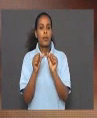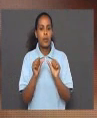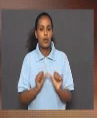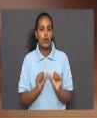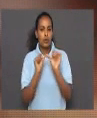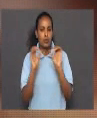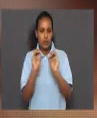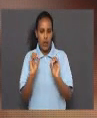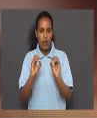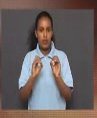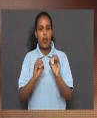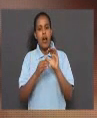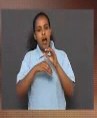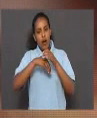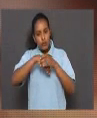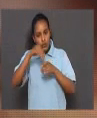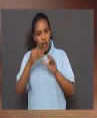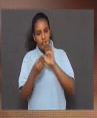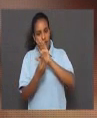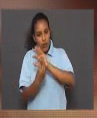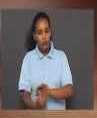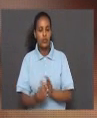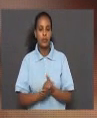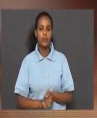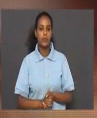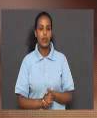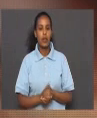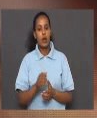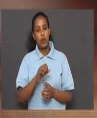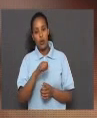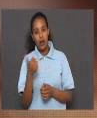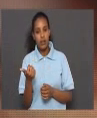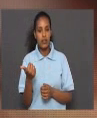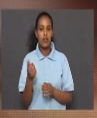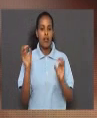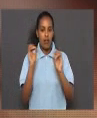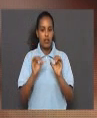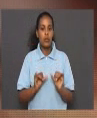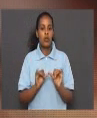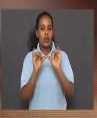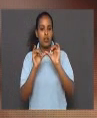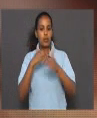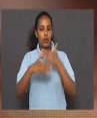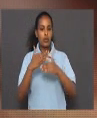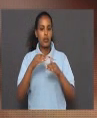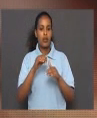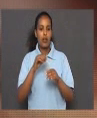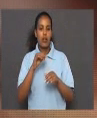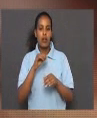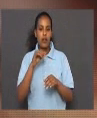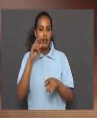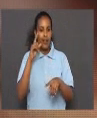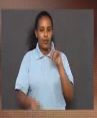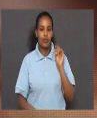proceed without outside influence, whereas a non-spontaneous process